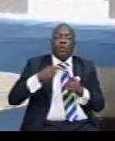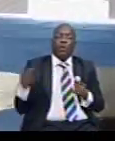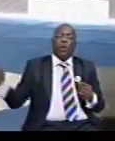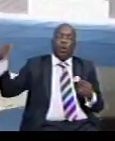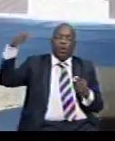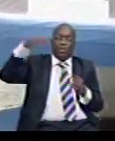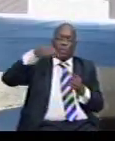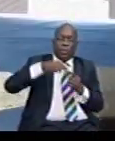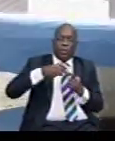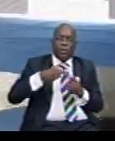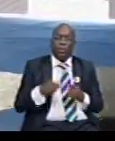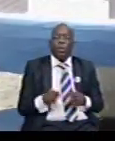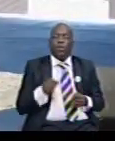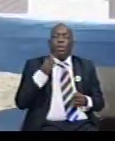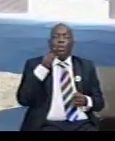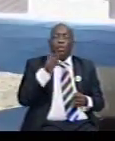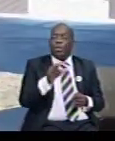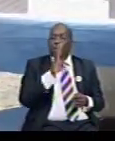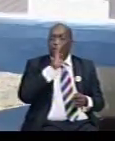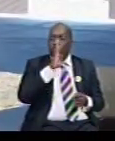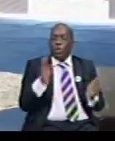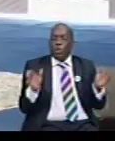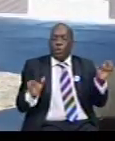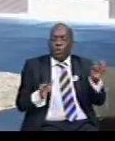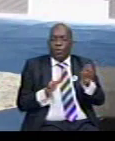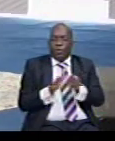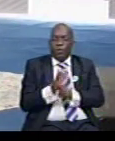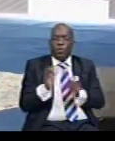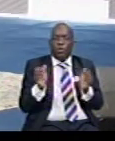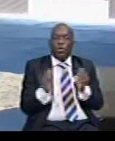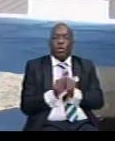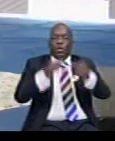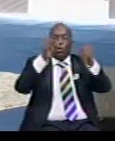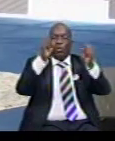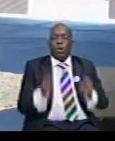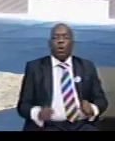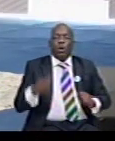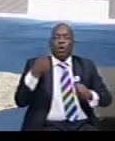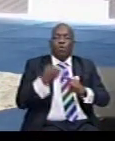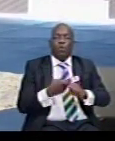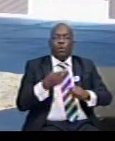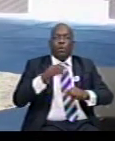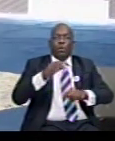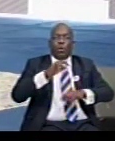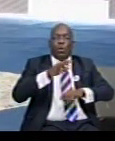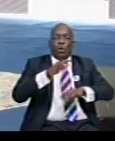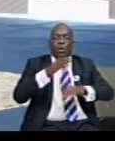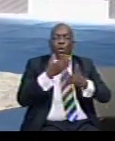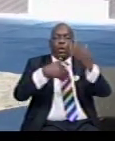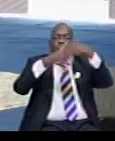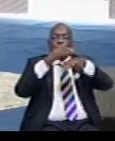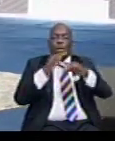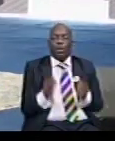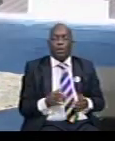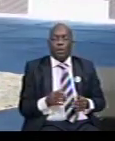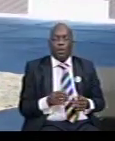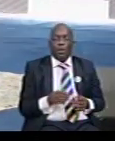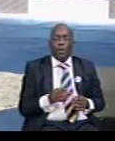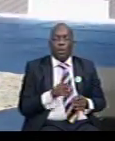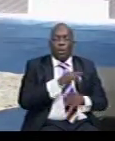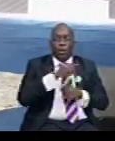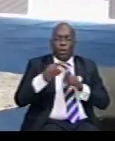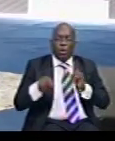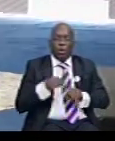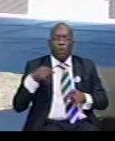until ye be endued with power from on high. When we tarry before the